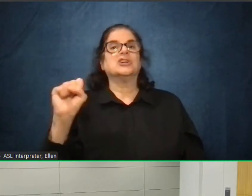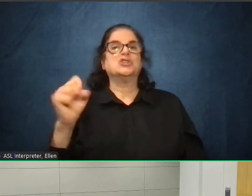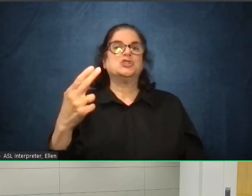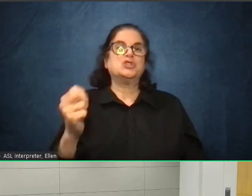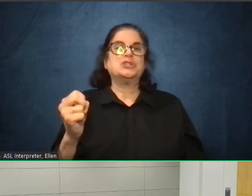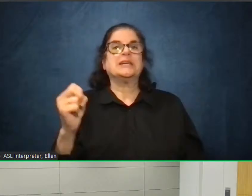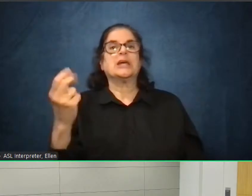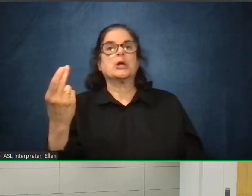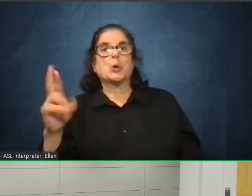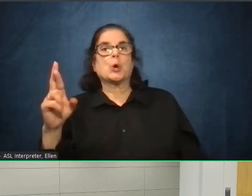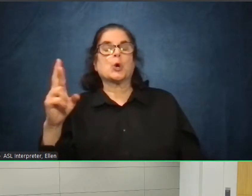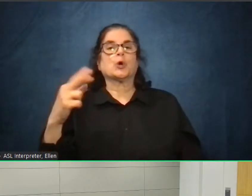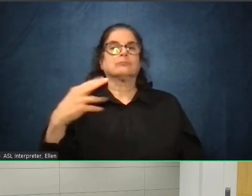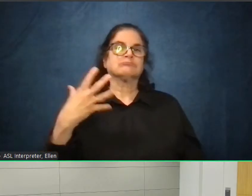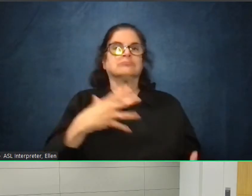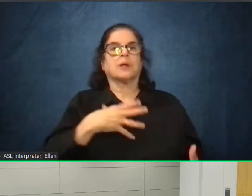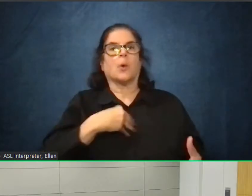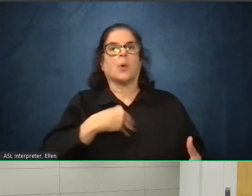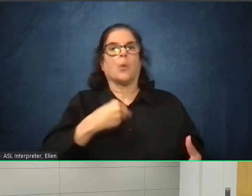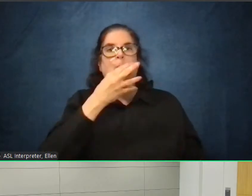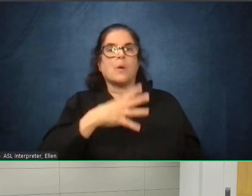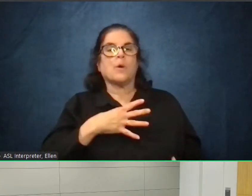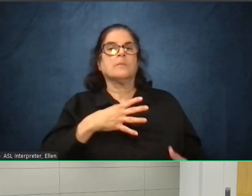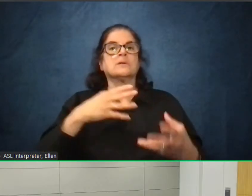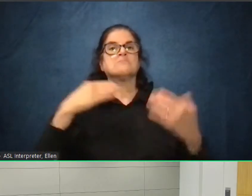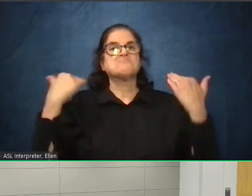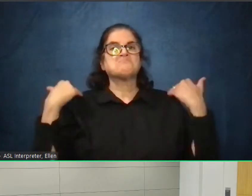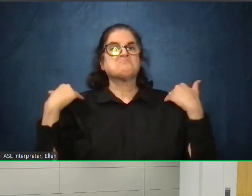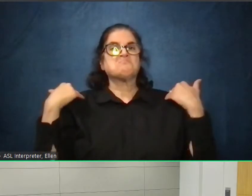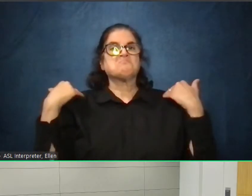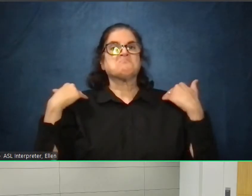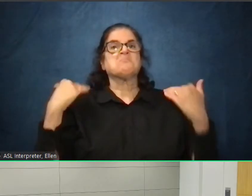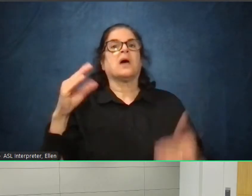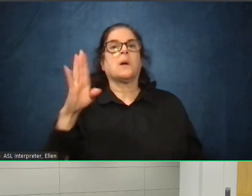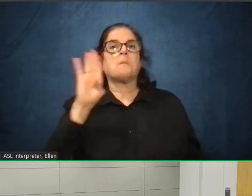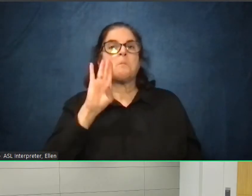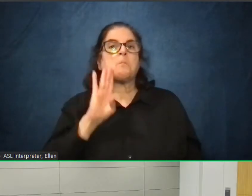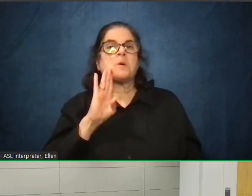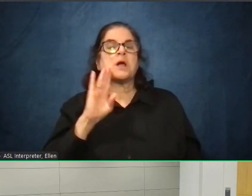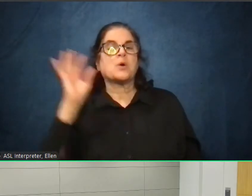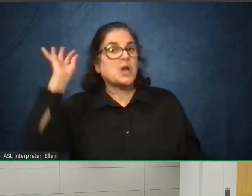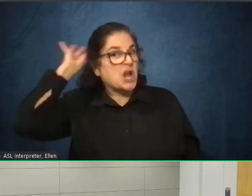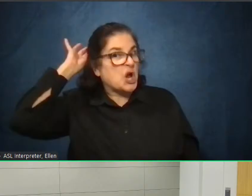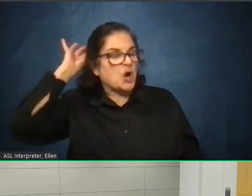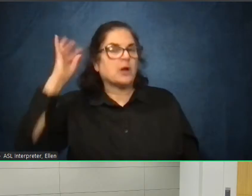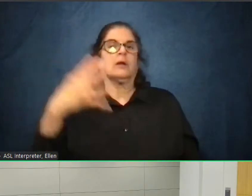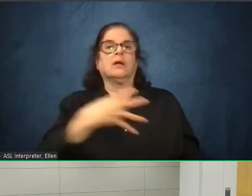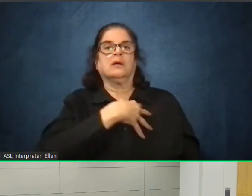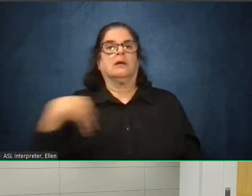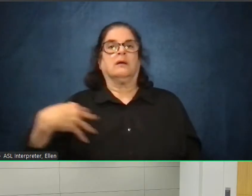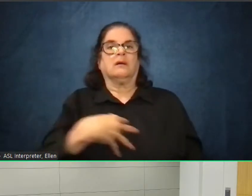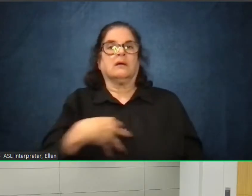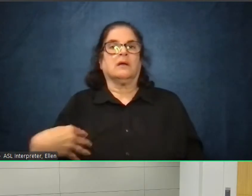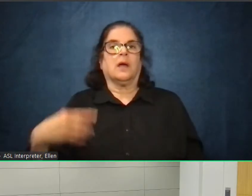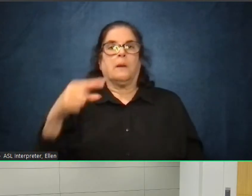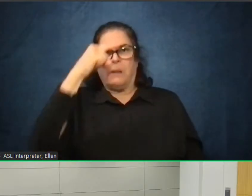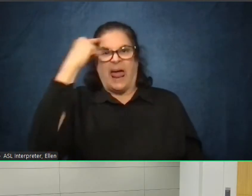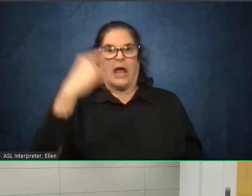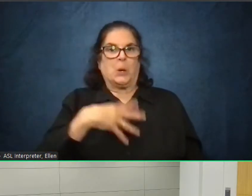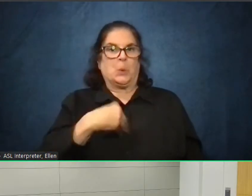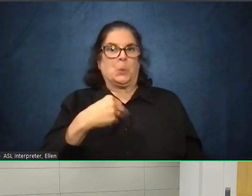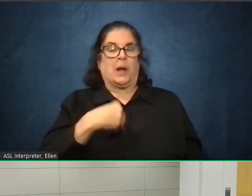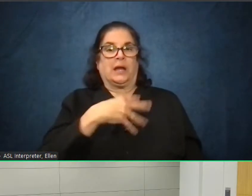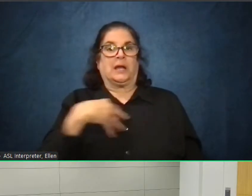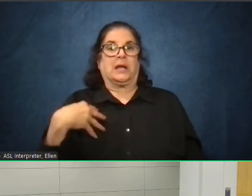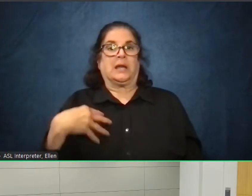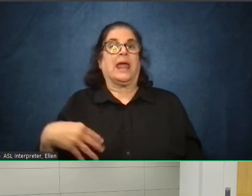length brown hair. I am in a black and white striped shirt today. I am the ADA compliance intern, and I'm just happy to be here